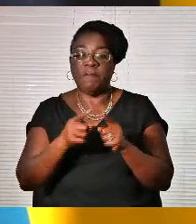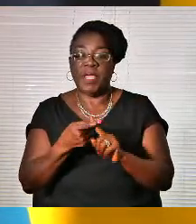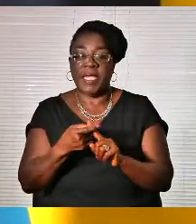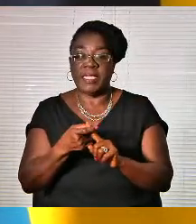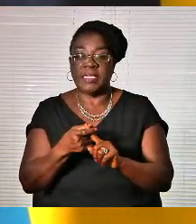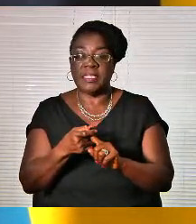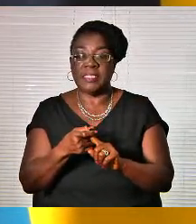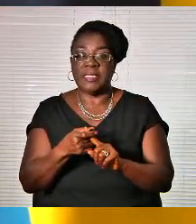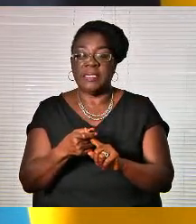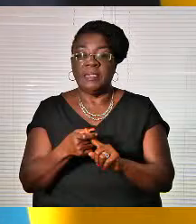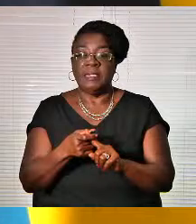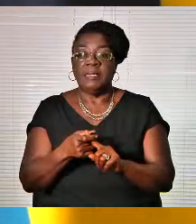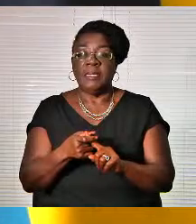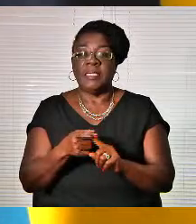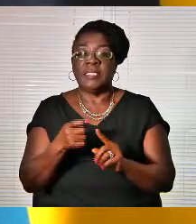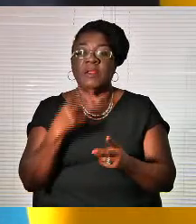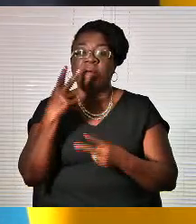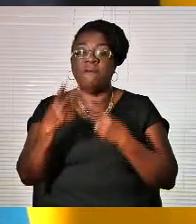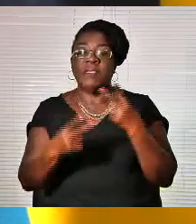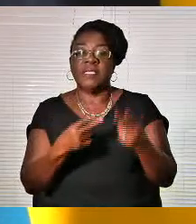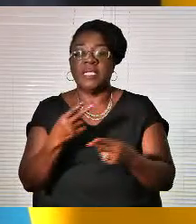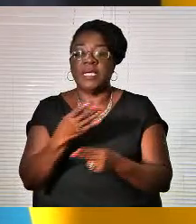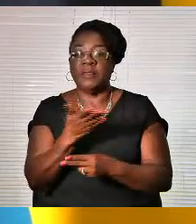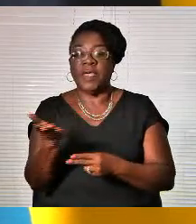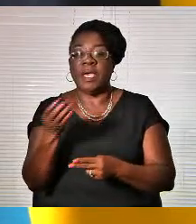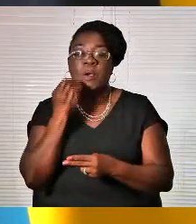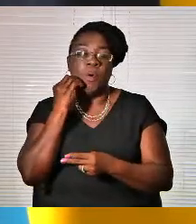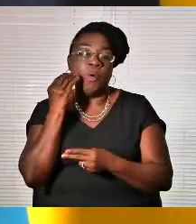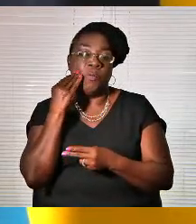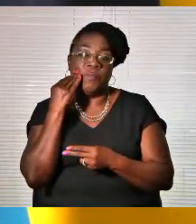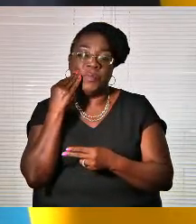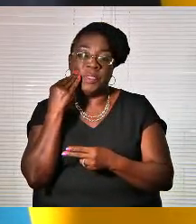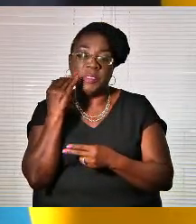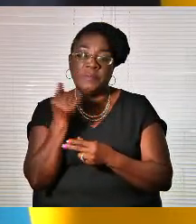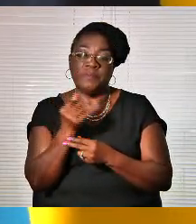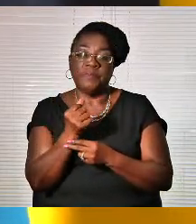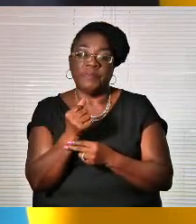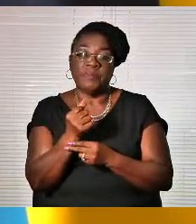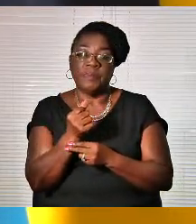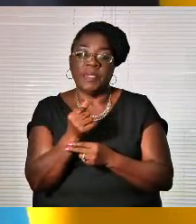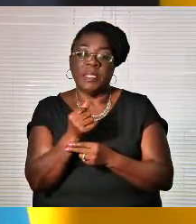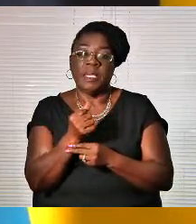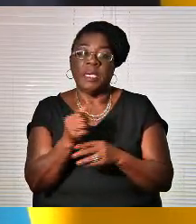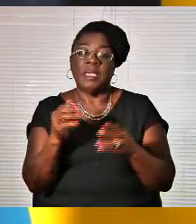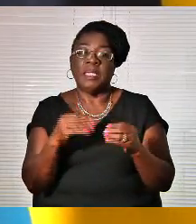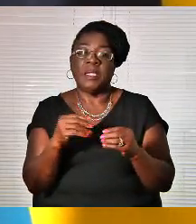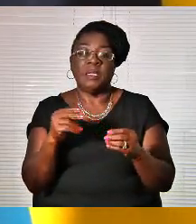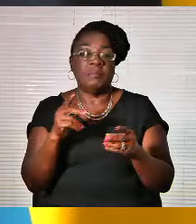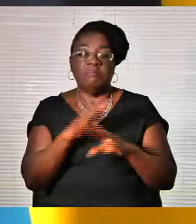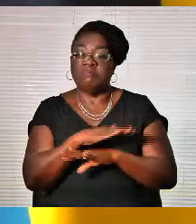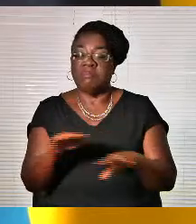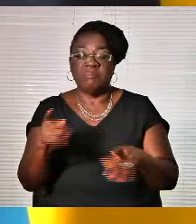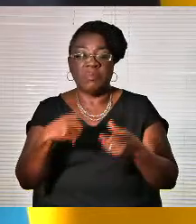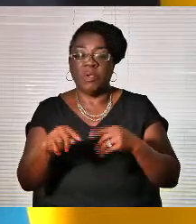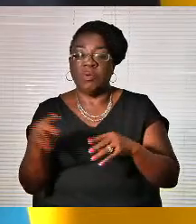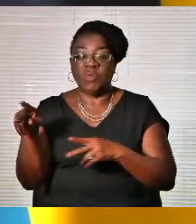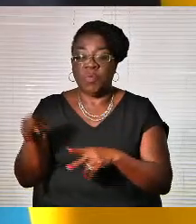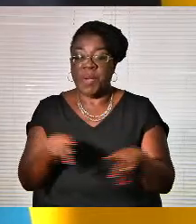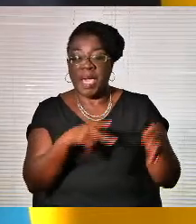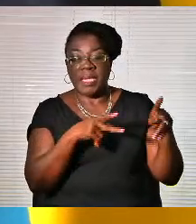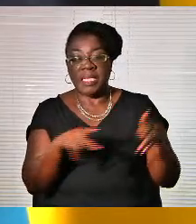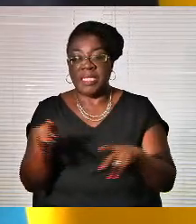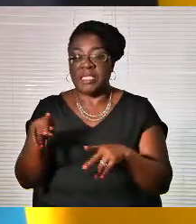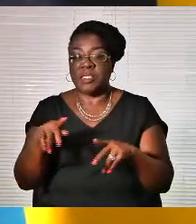ones, instead of visiting their homes. And certainly attending parties or large group